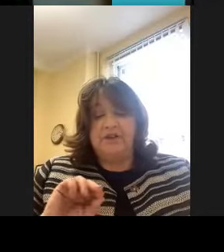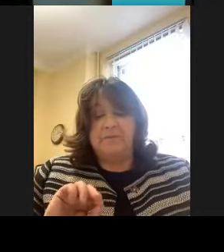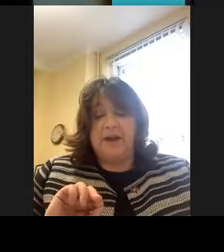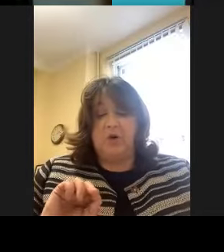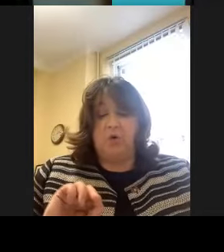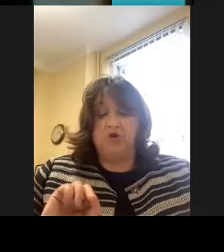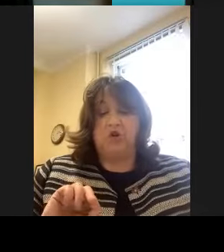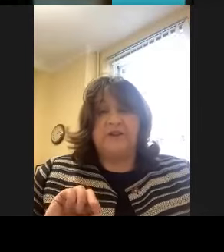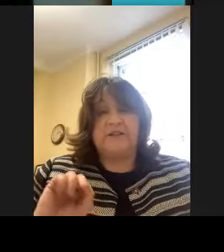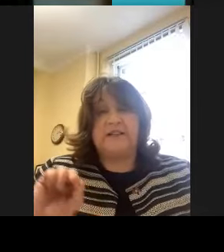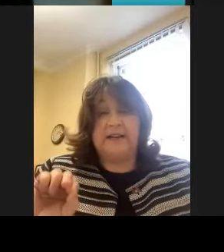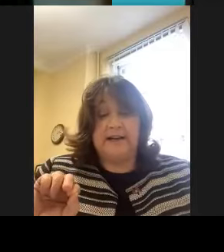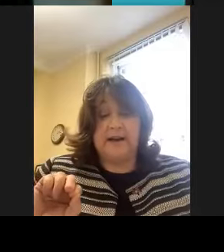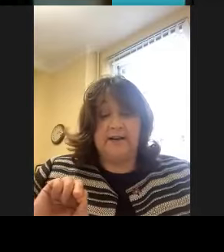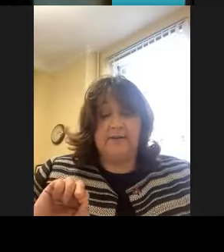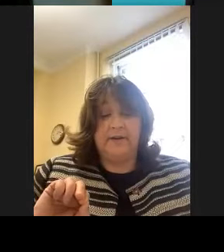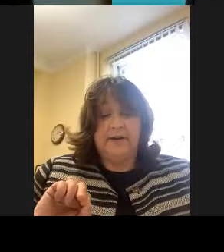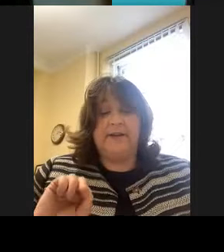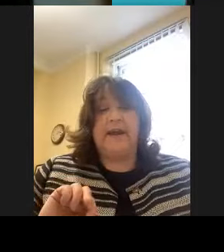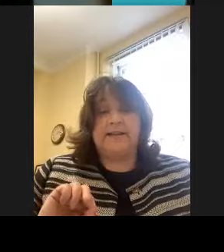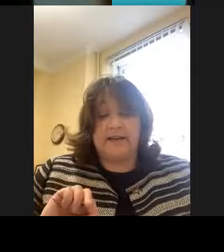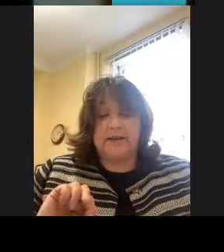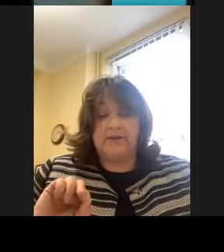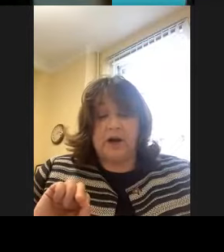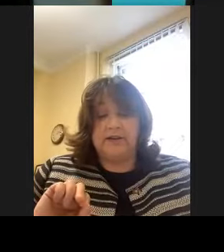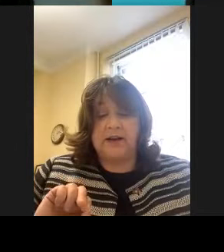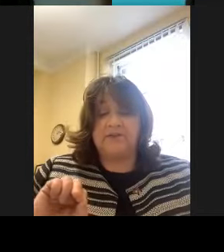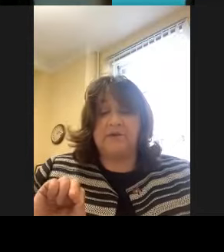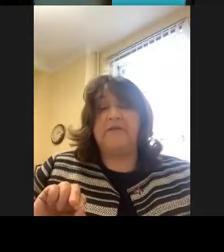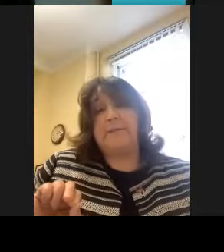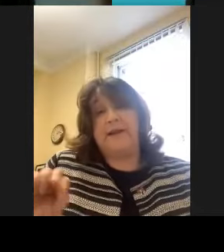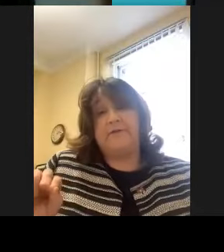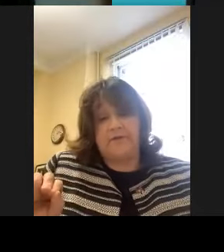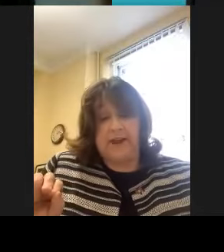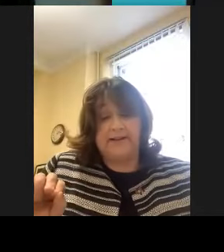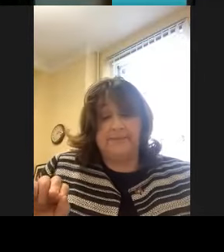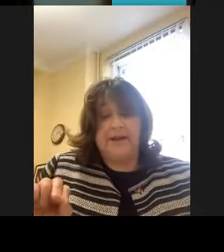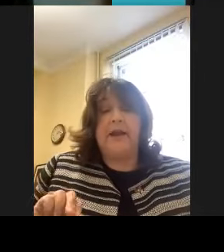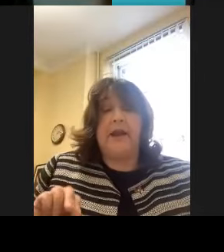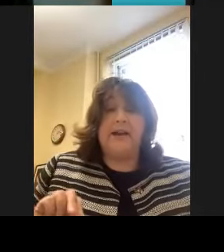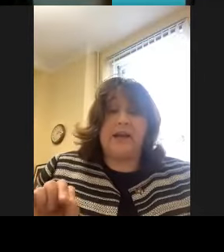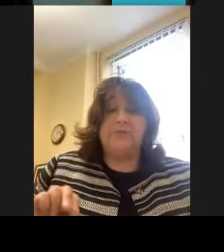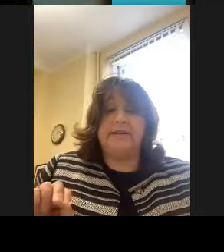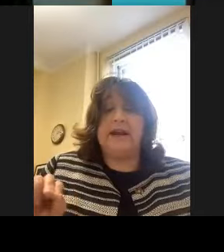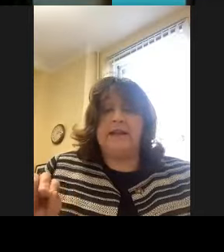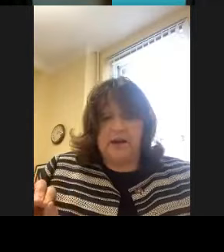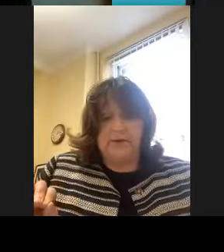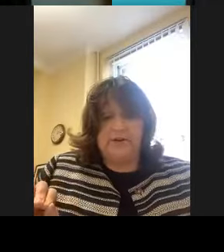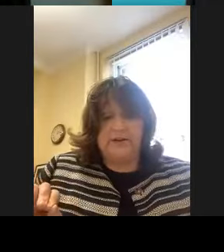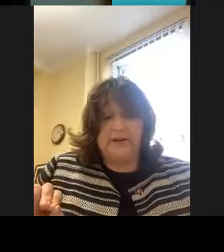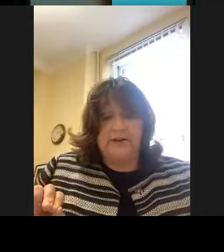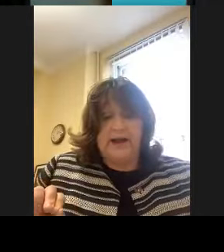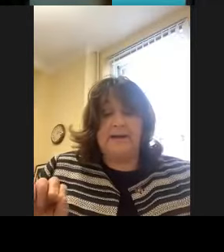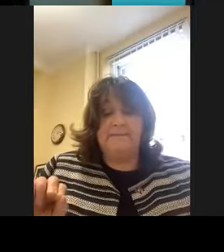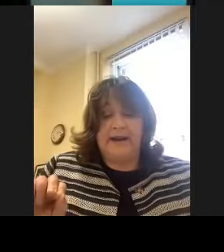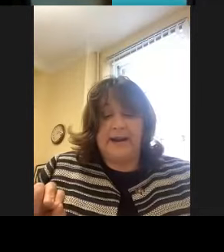able to make your own choices in daily life, the extent of contacts with family and friends, engagement in the